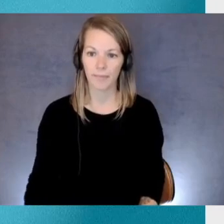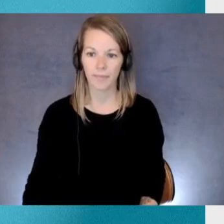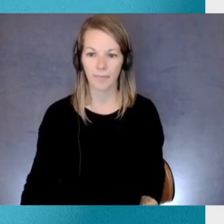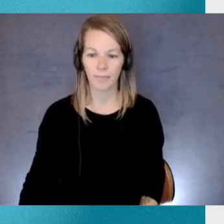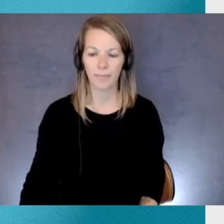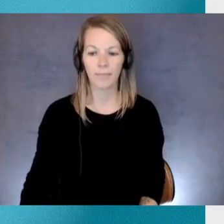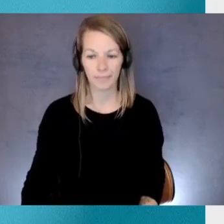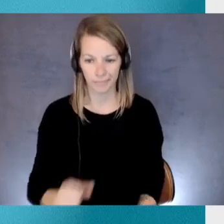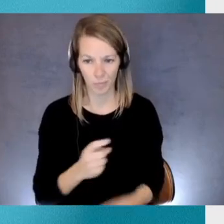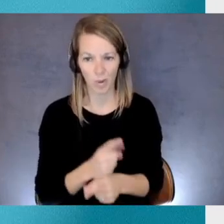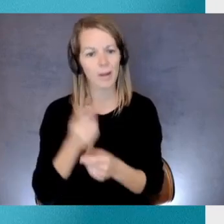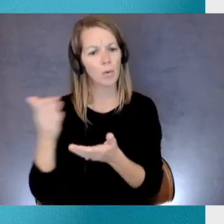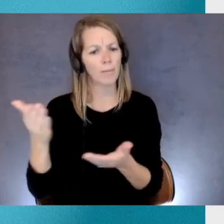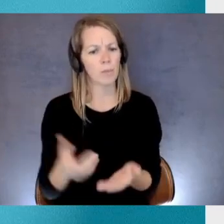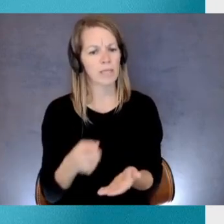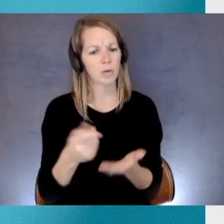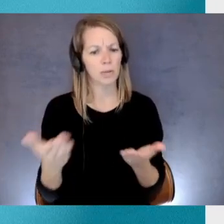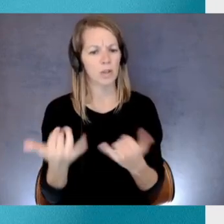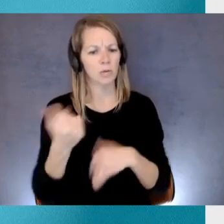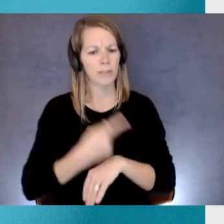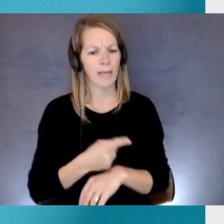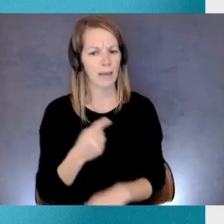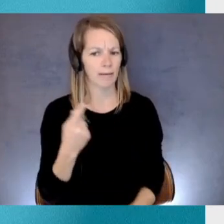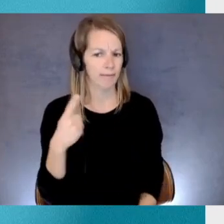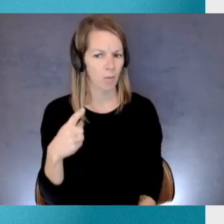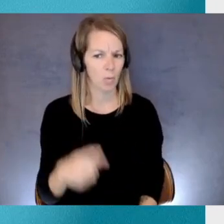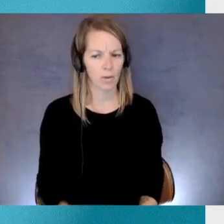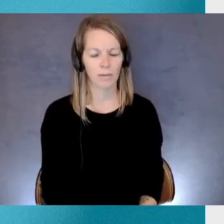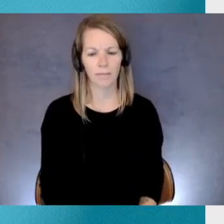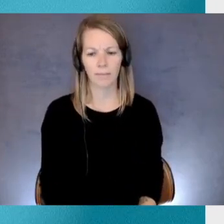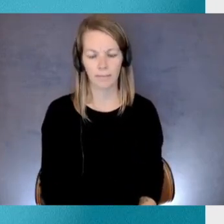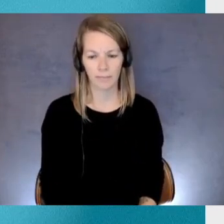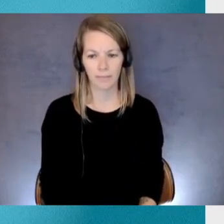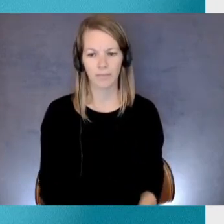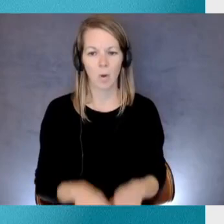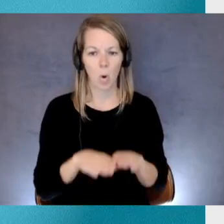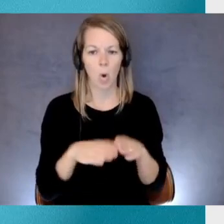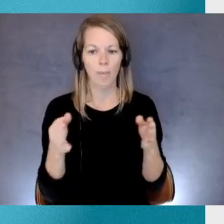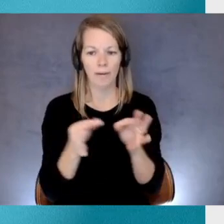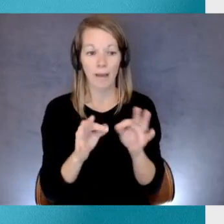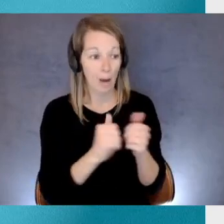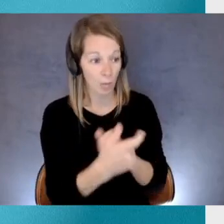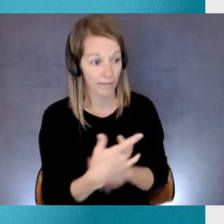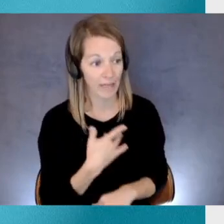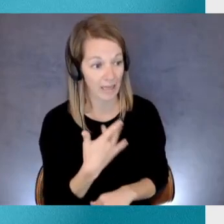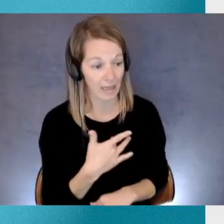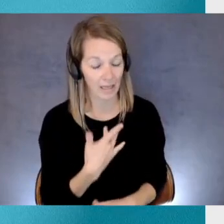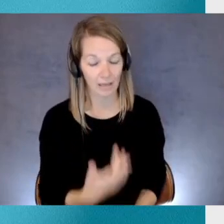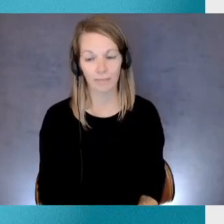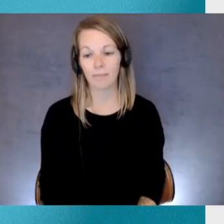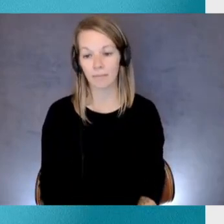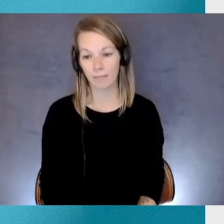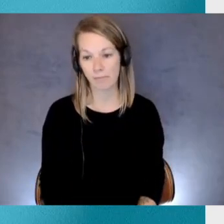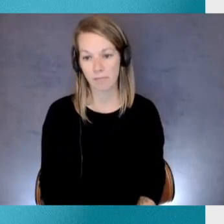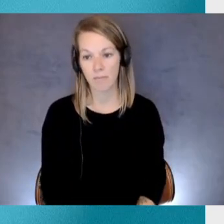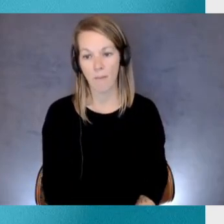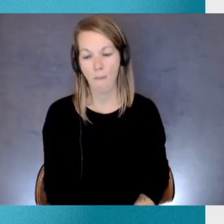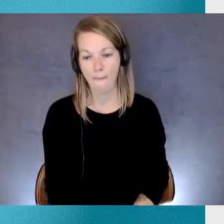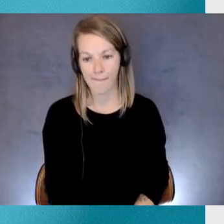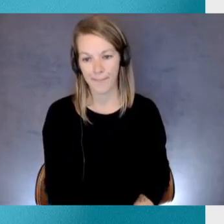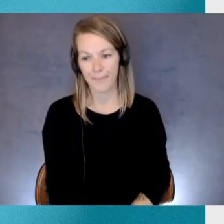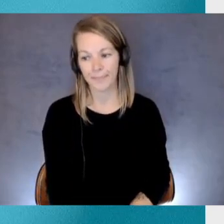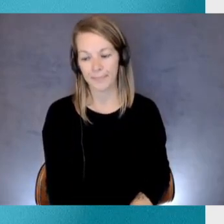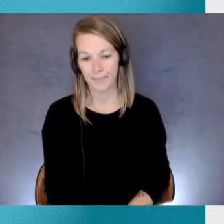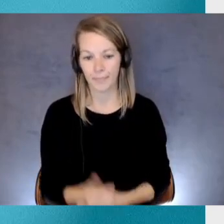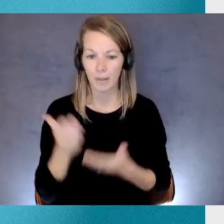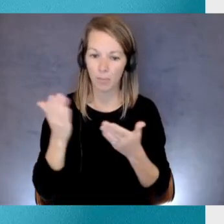Excellent. Yeah. What brings you here today? Yeah. Yeah. What brings you in? Good. Good. So an opening salvo. How are you feeling today? So asking about their well-being. Good. Tell me what